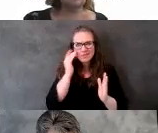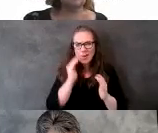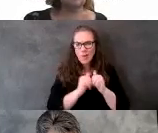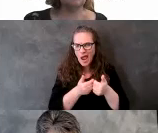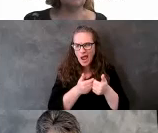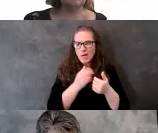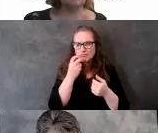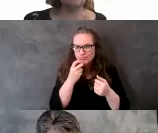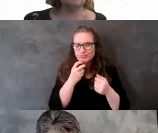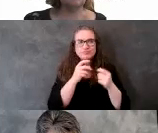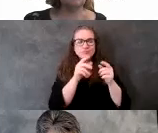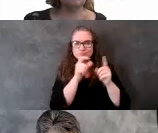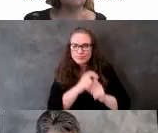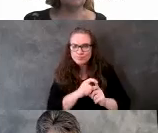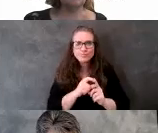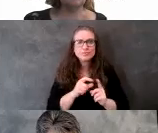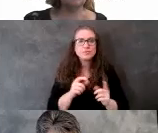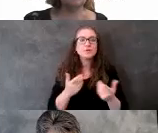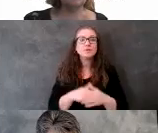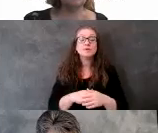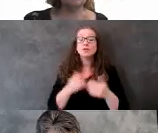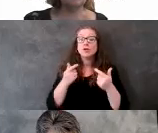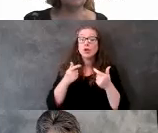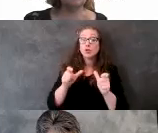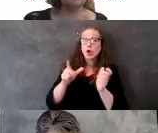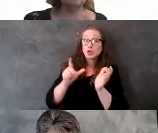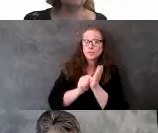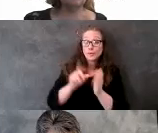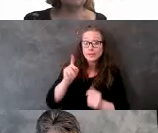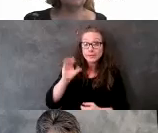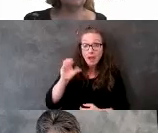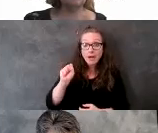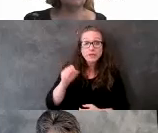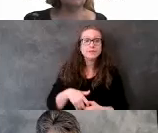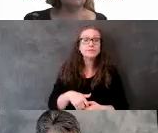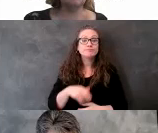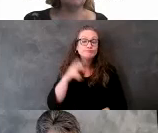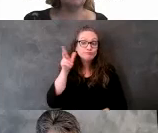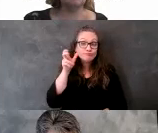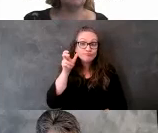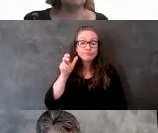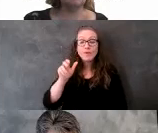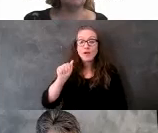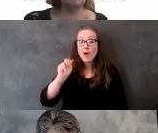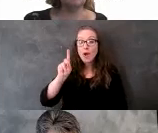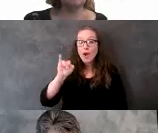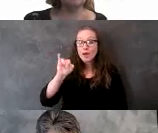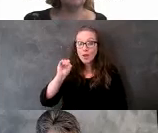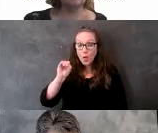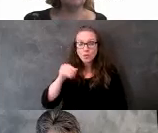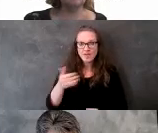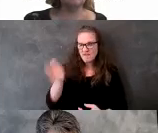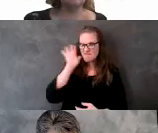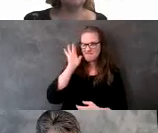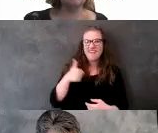Large print documents, audio recordings. Back in the day, I used to have to read a lot of printed material into